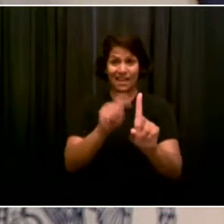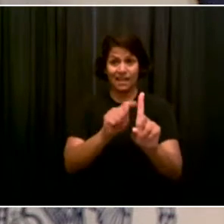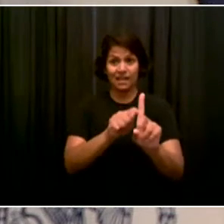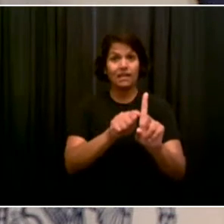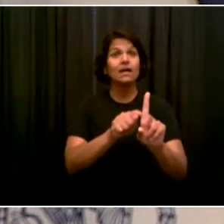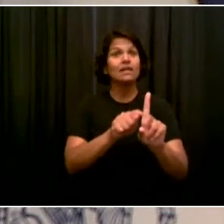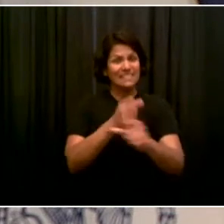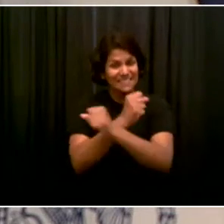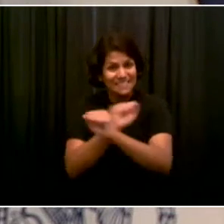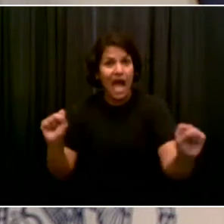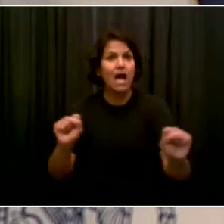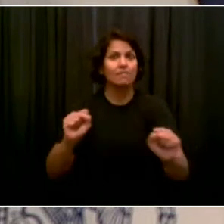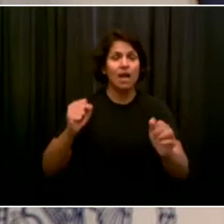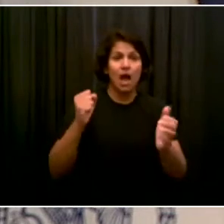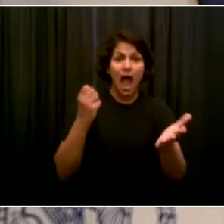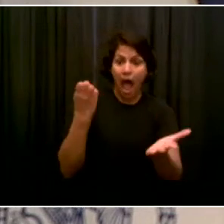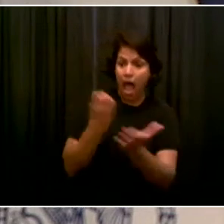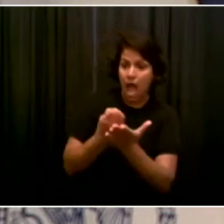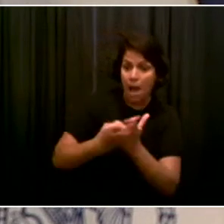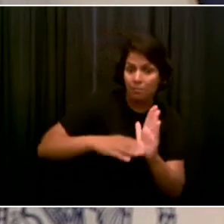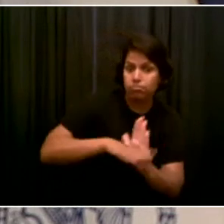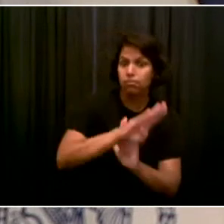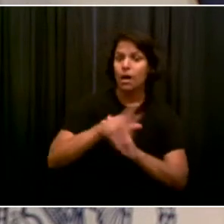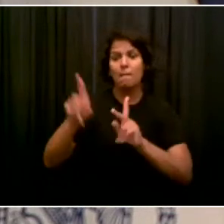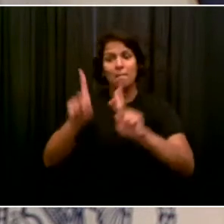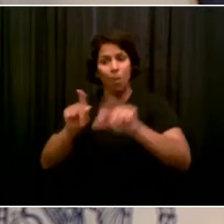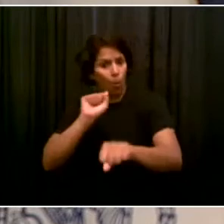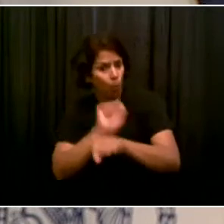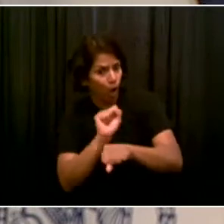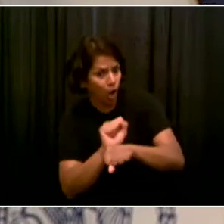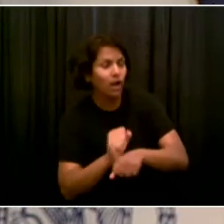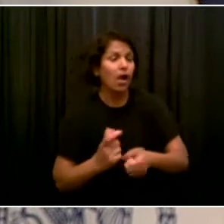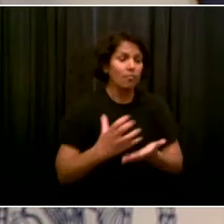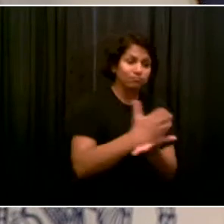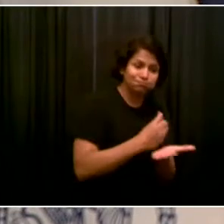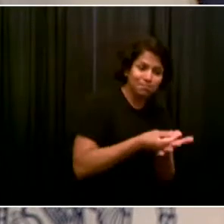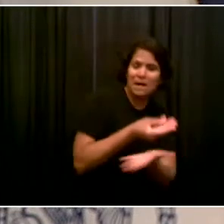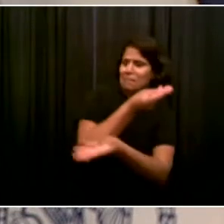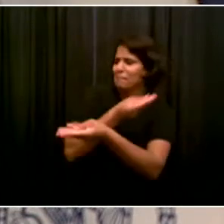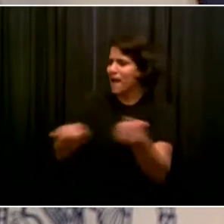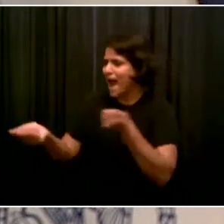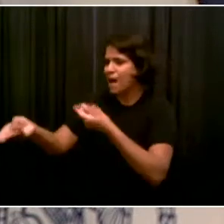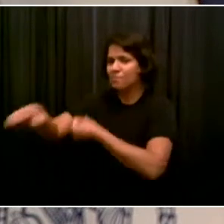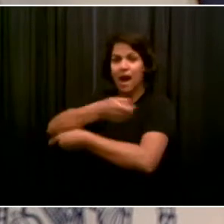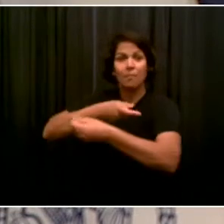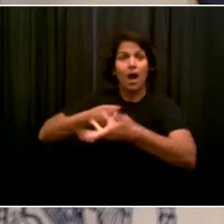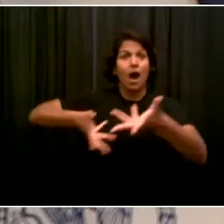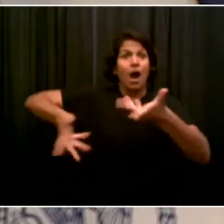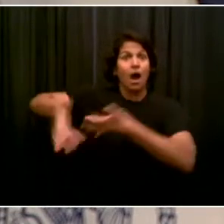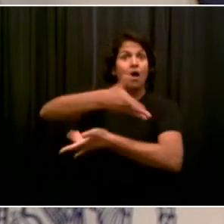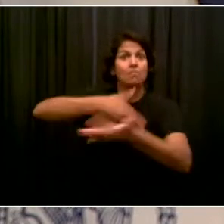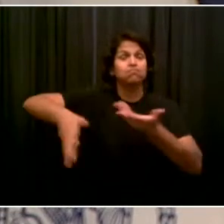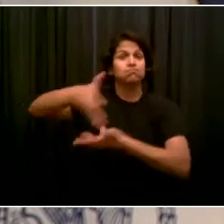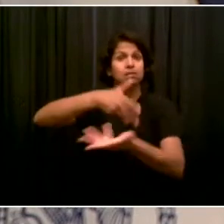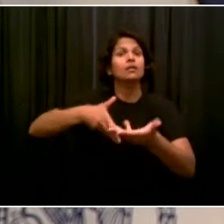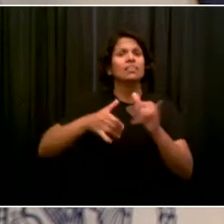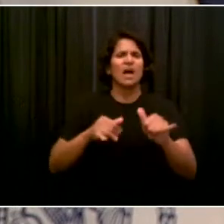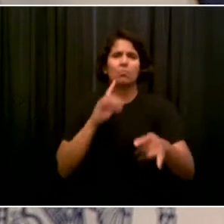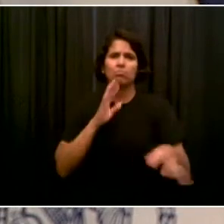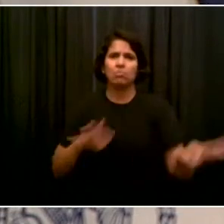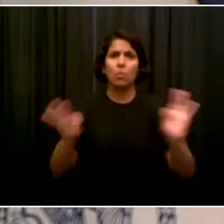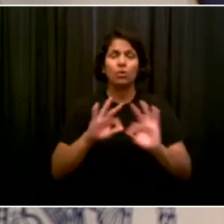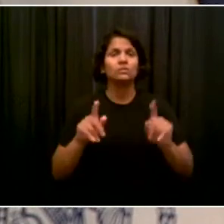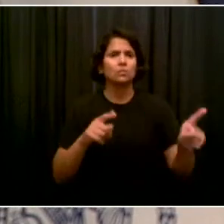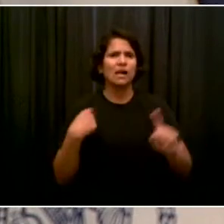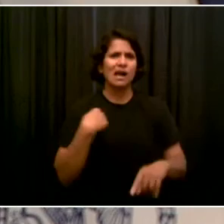because we're going to fight back COVID. We're going to bring our city back, and then we're going to go someplace stronger than we've been before. But that requires